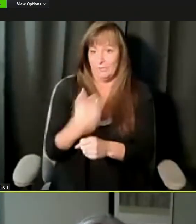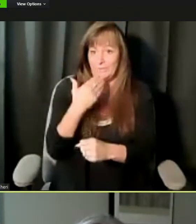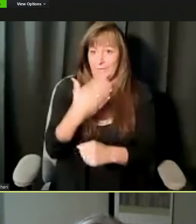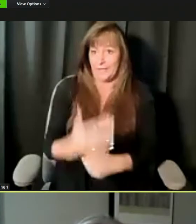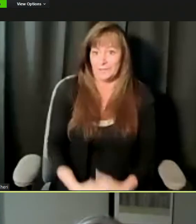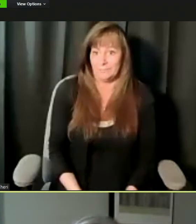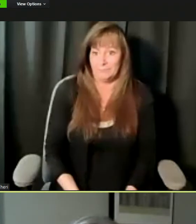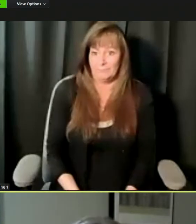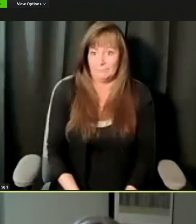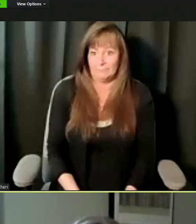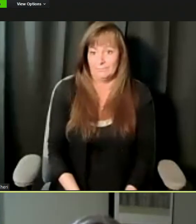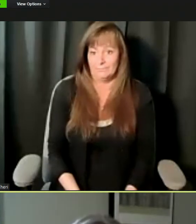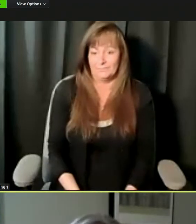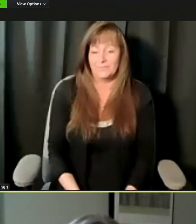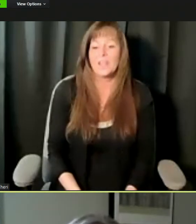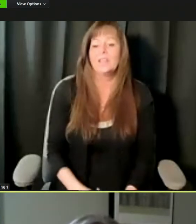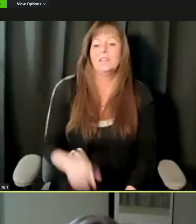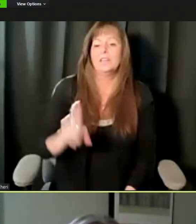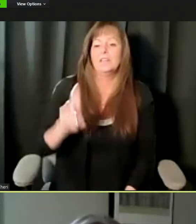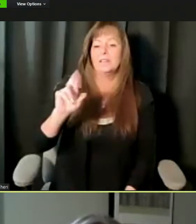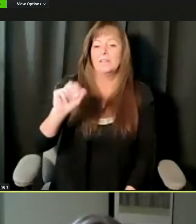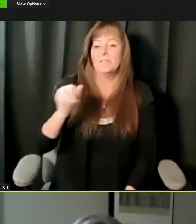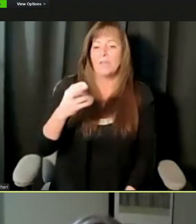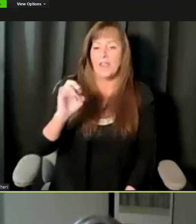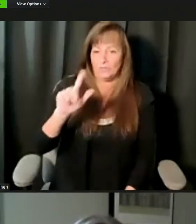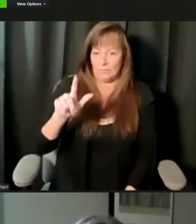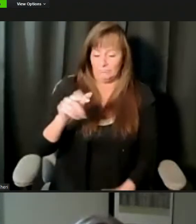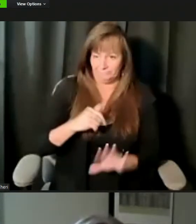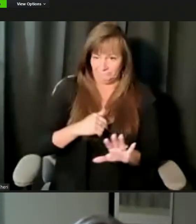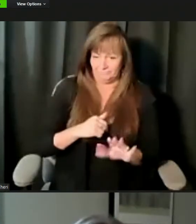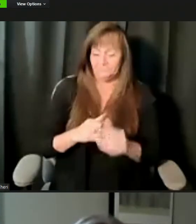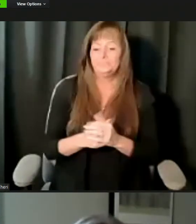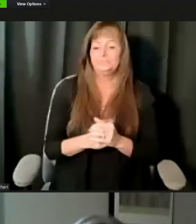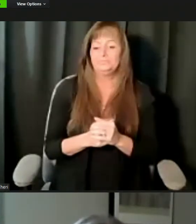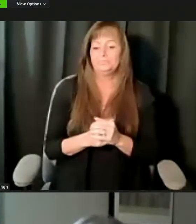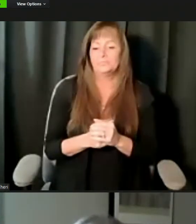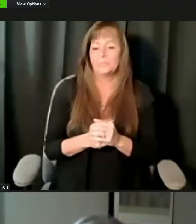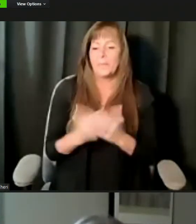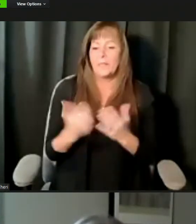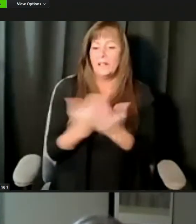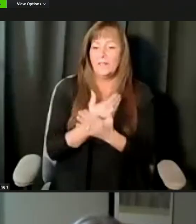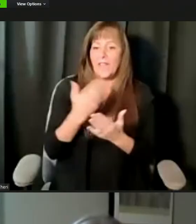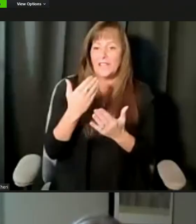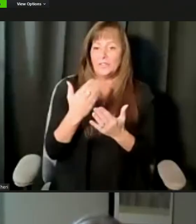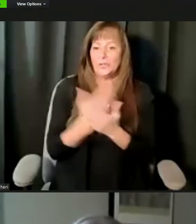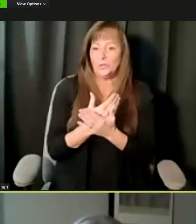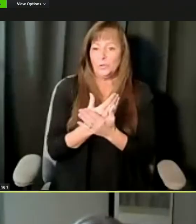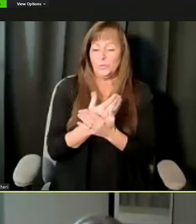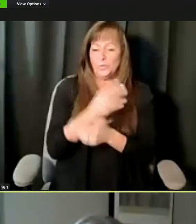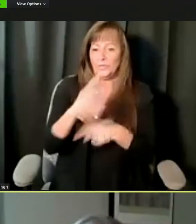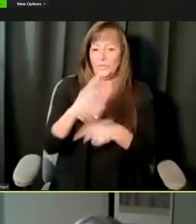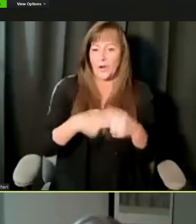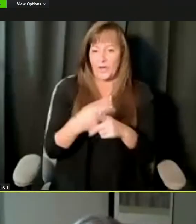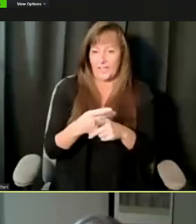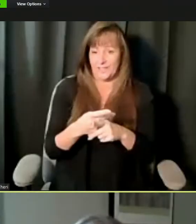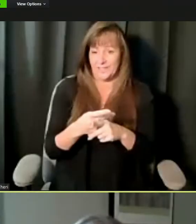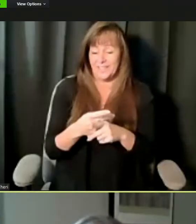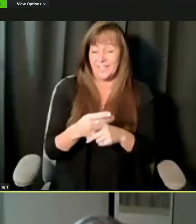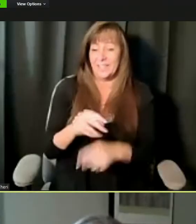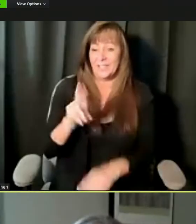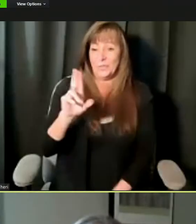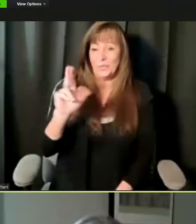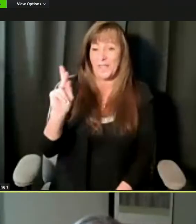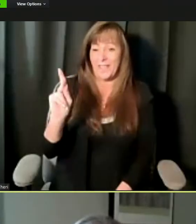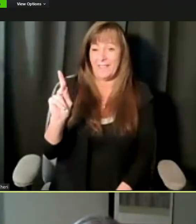This is Rachel. I can take those questions. So the new variants that have emerged in the UK and